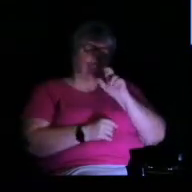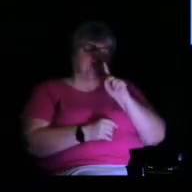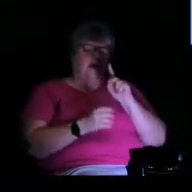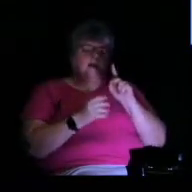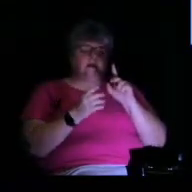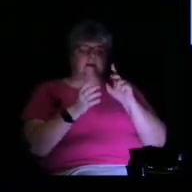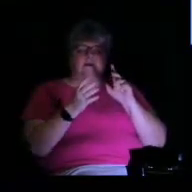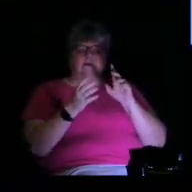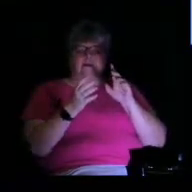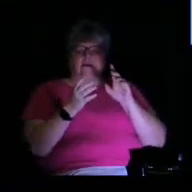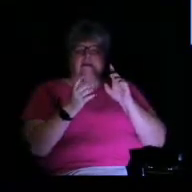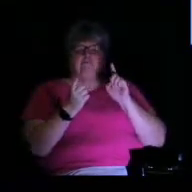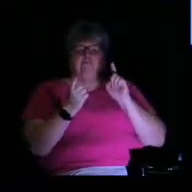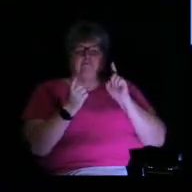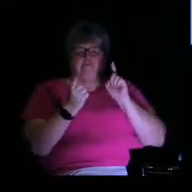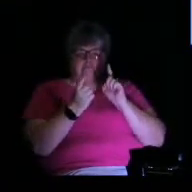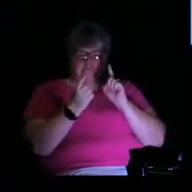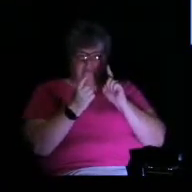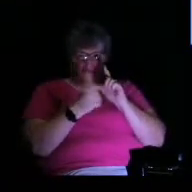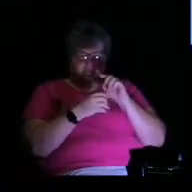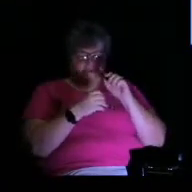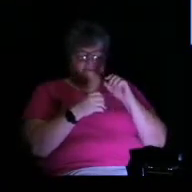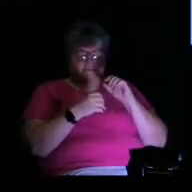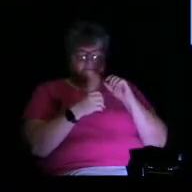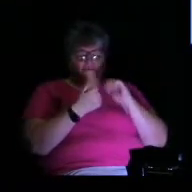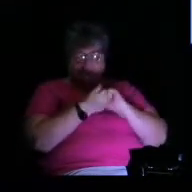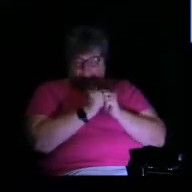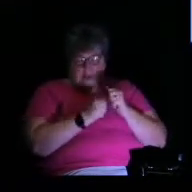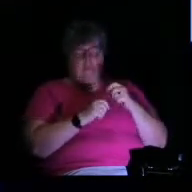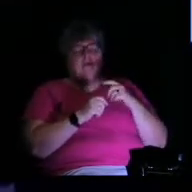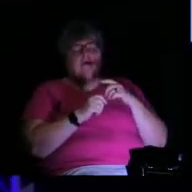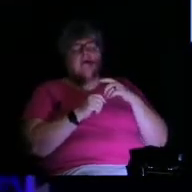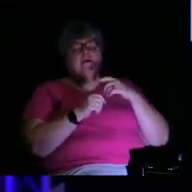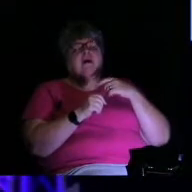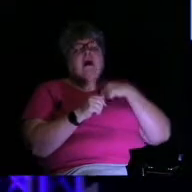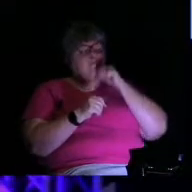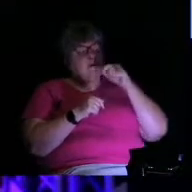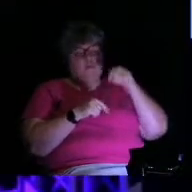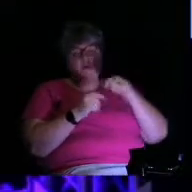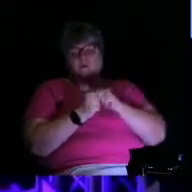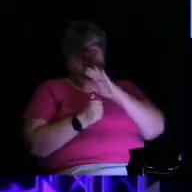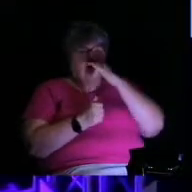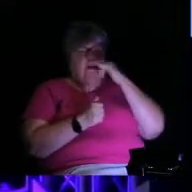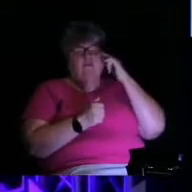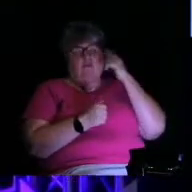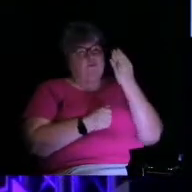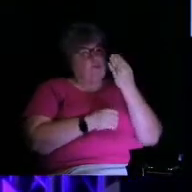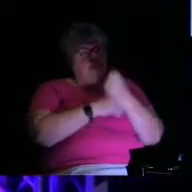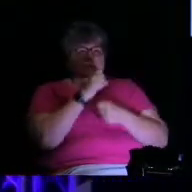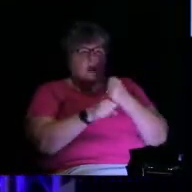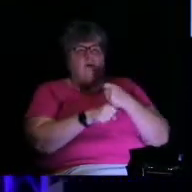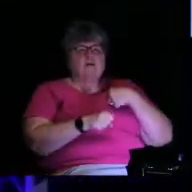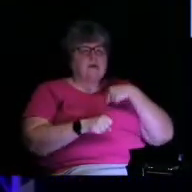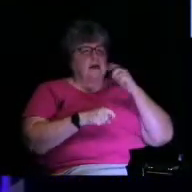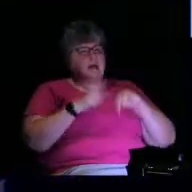for 14 hours with your kids, all right? And if the track meet's over, I don't want to spend an hour at the school waiting for you to get yourself to the school to pick